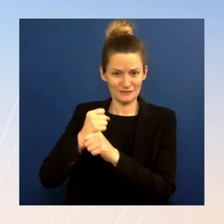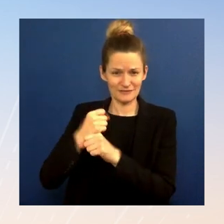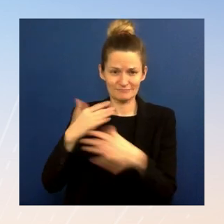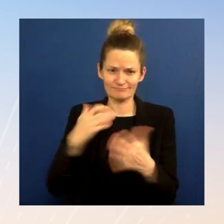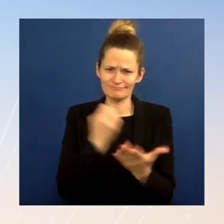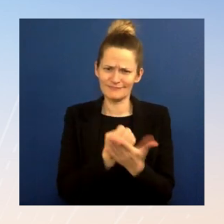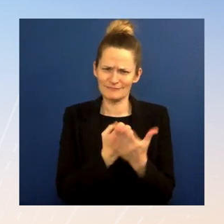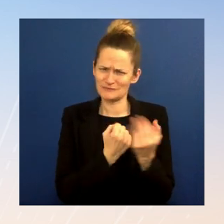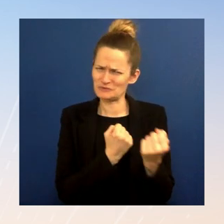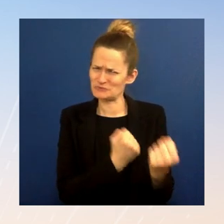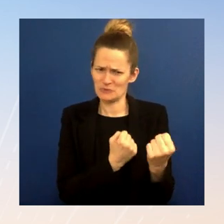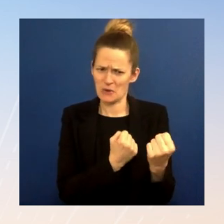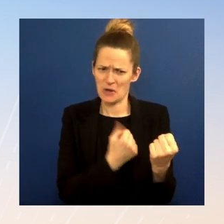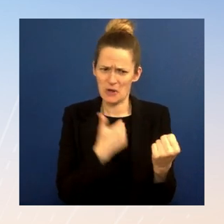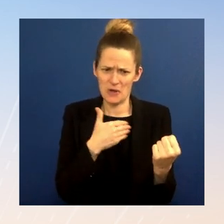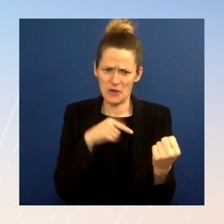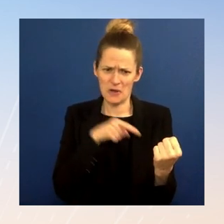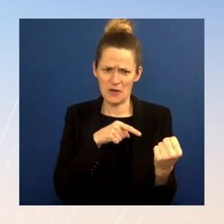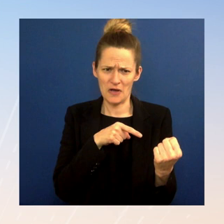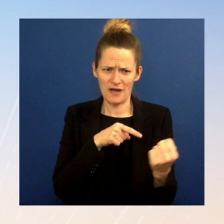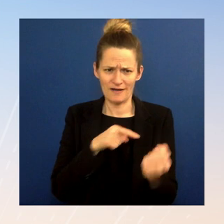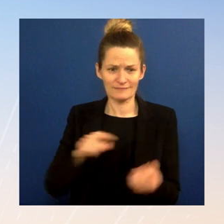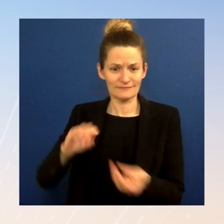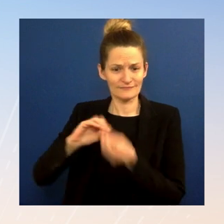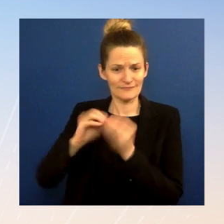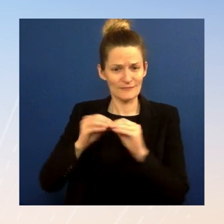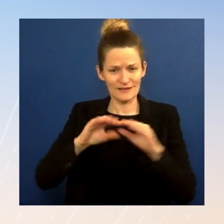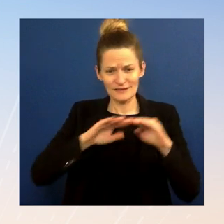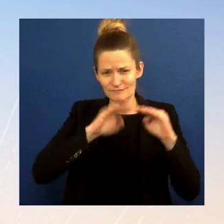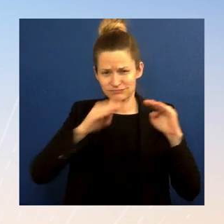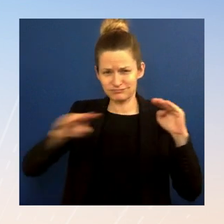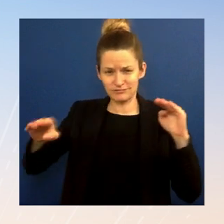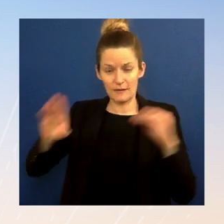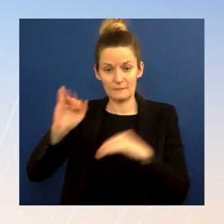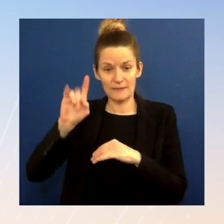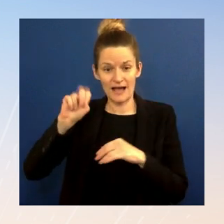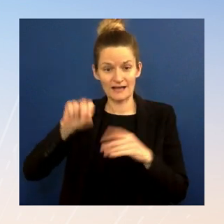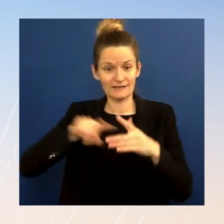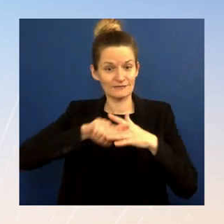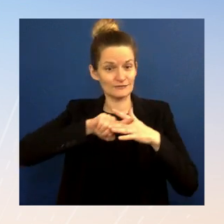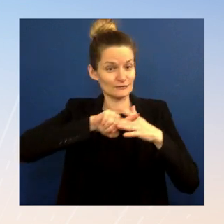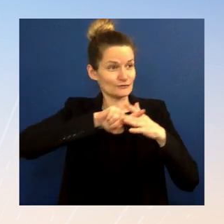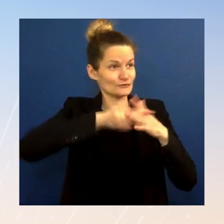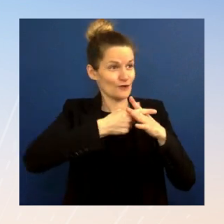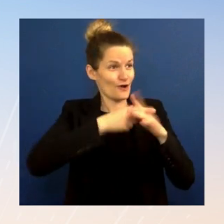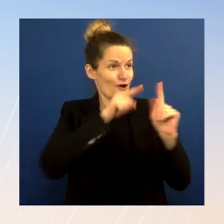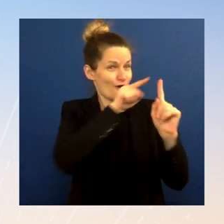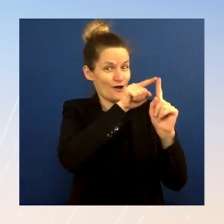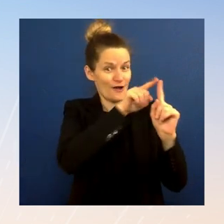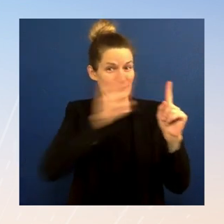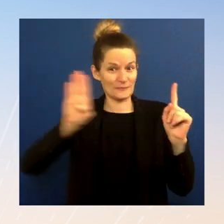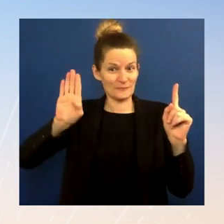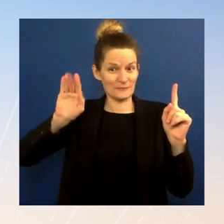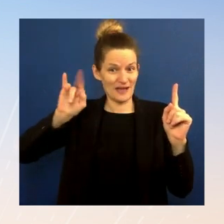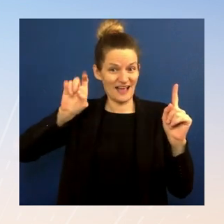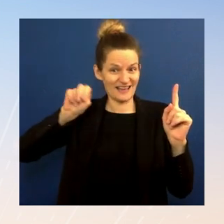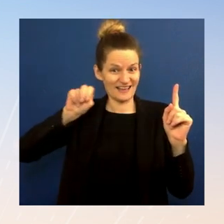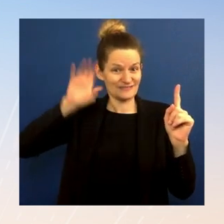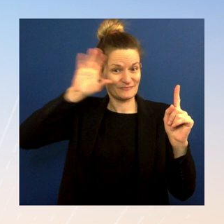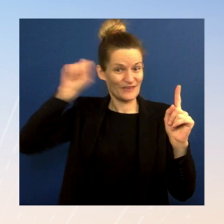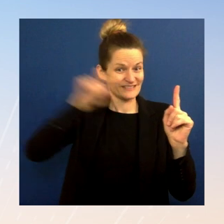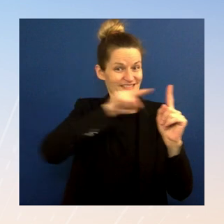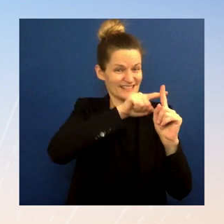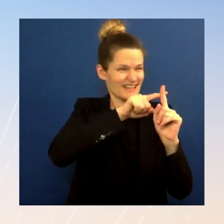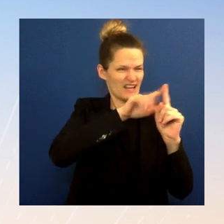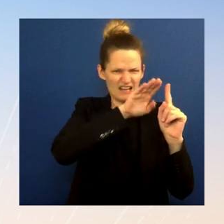catastrophe he inherited. The number of new jobless claims Americans filing for unemployment for the first time fell below the pre-pandemic average